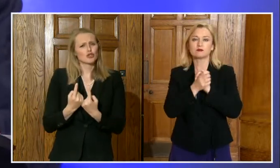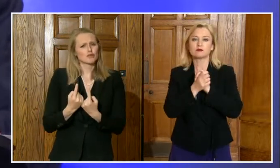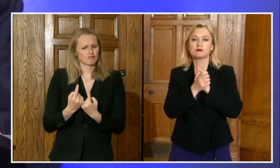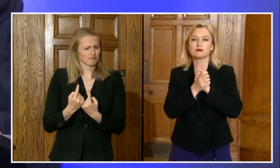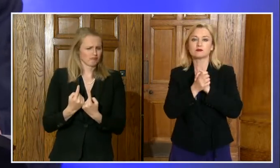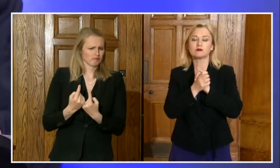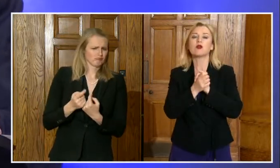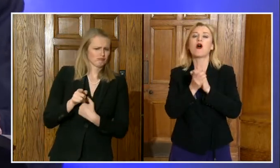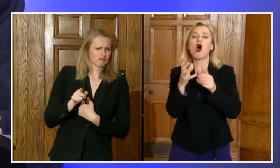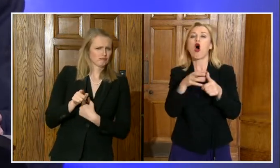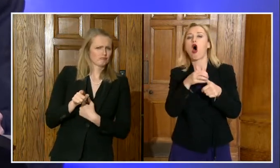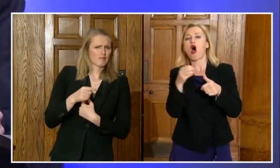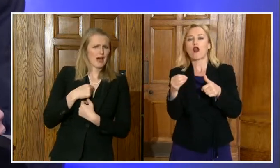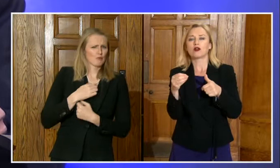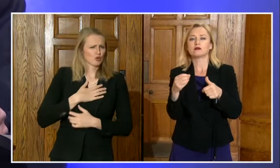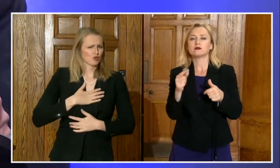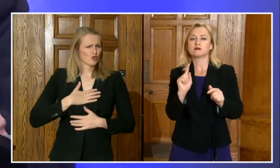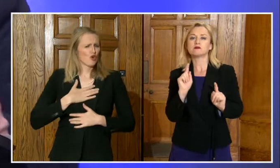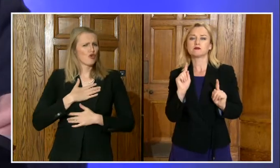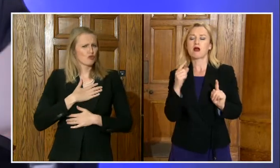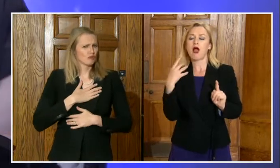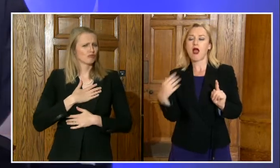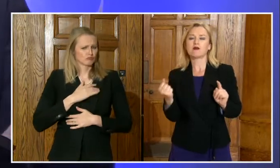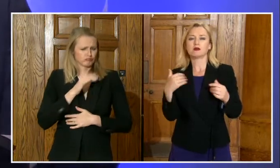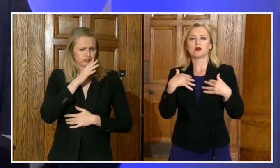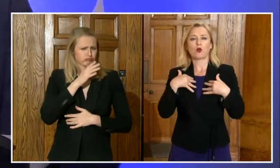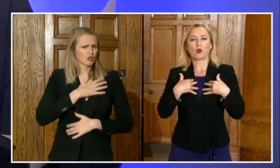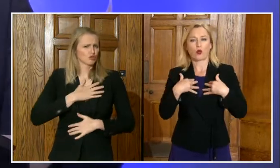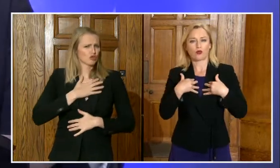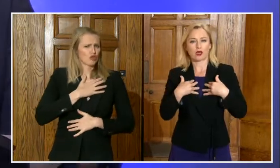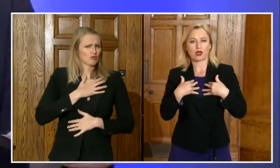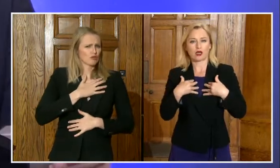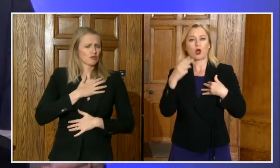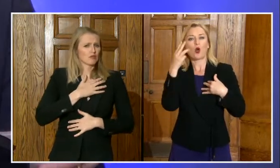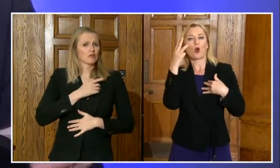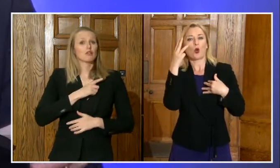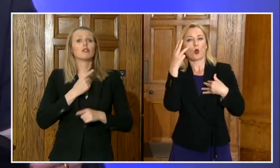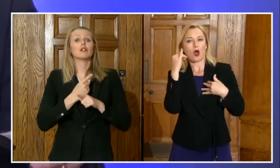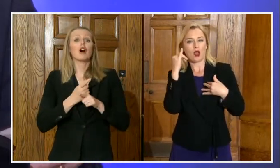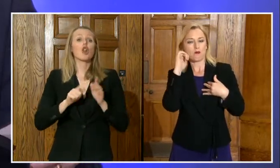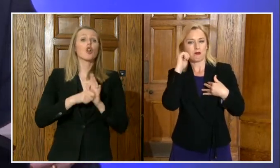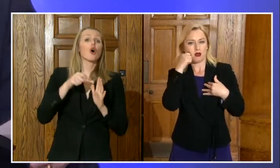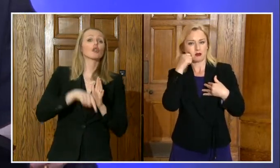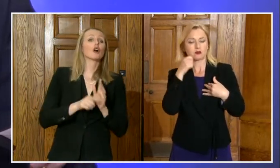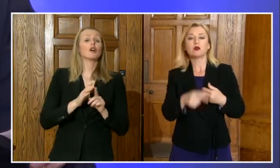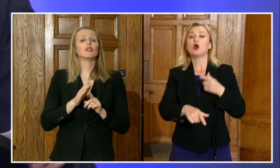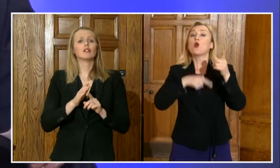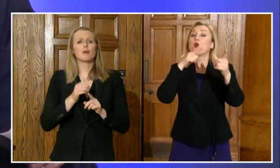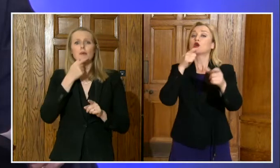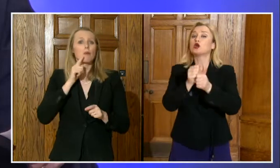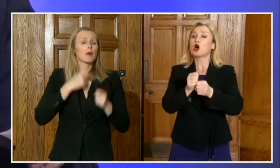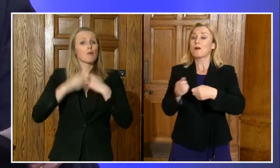increasingly concerned. I'm concerned that the debate on the future of the lockdown is getting ahead of